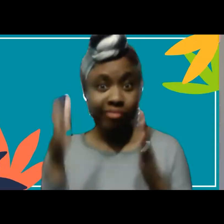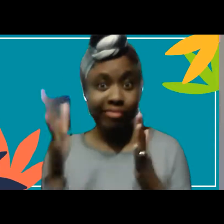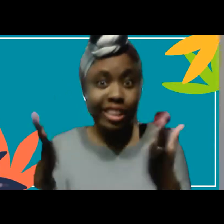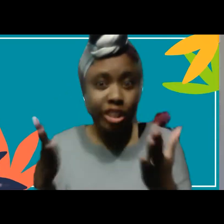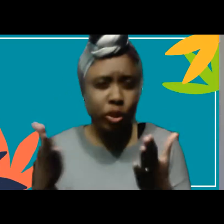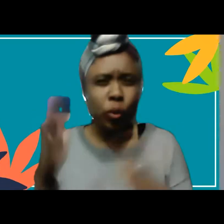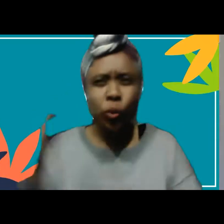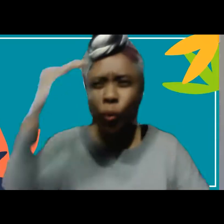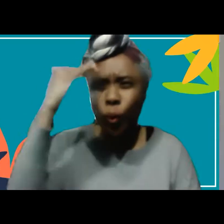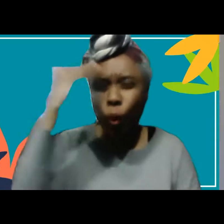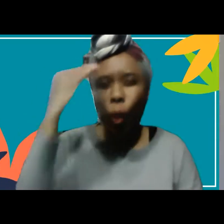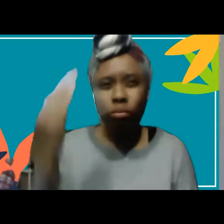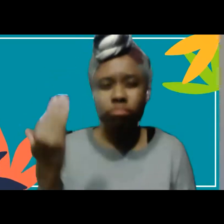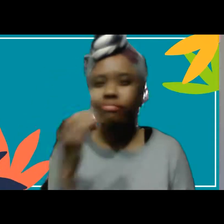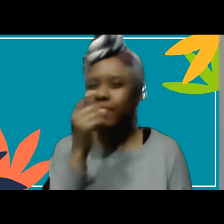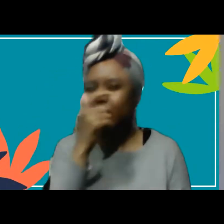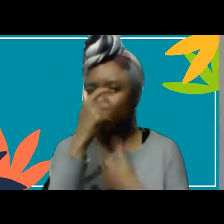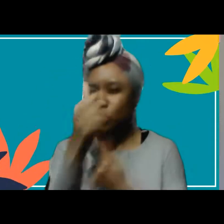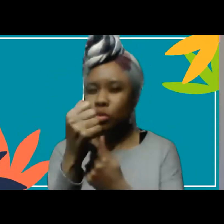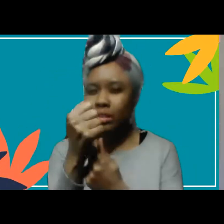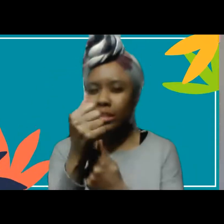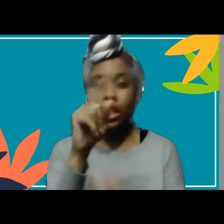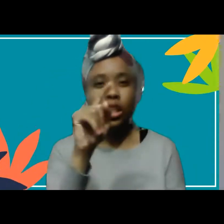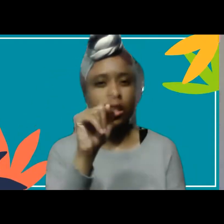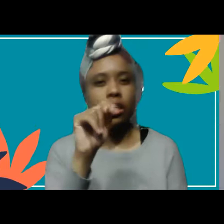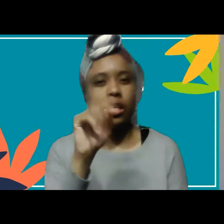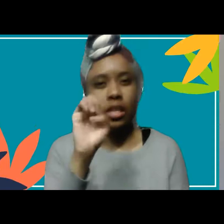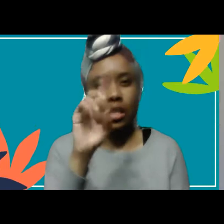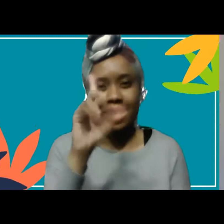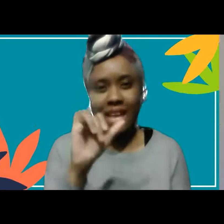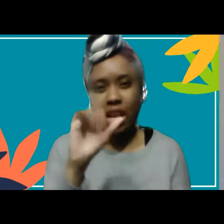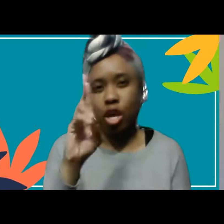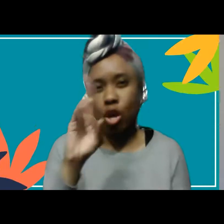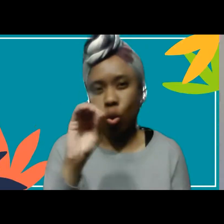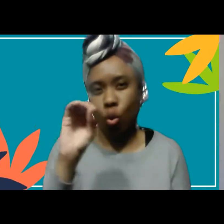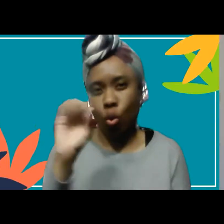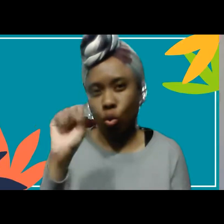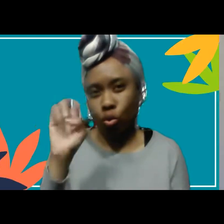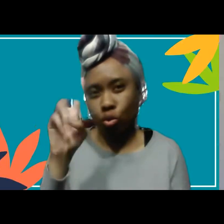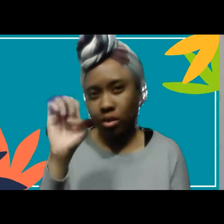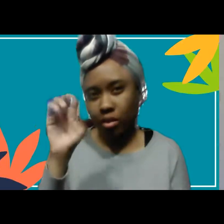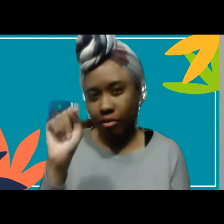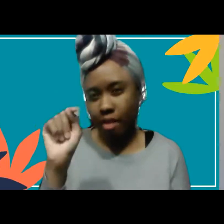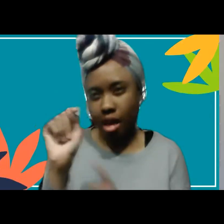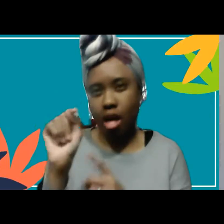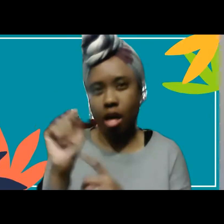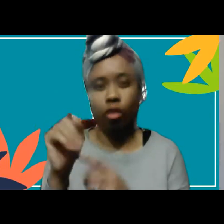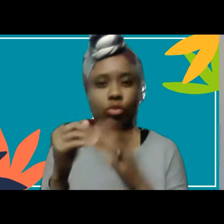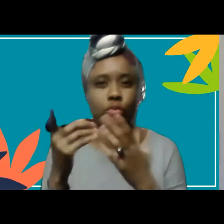this awareness, ironically, Teddy Roosevelt believed in absolute women's equality with men.